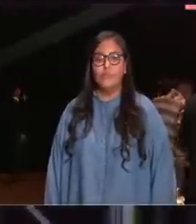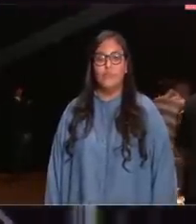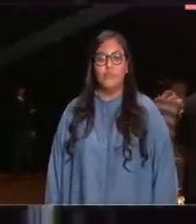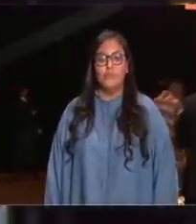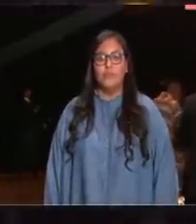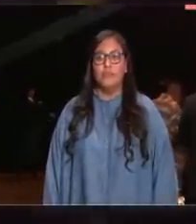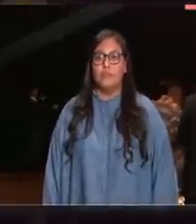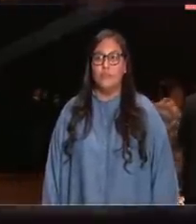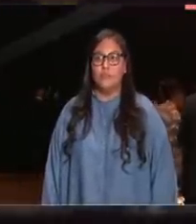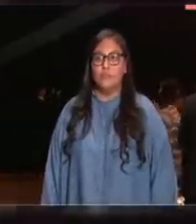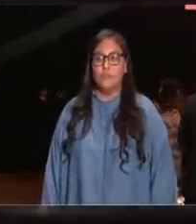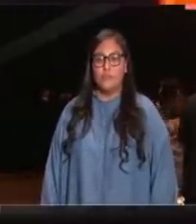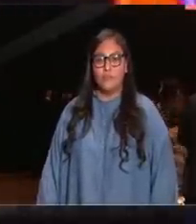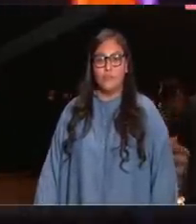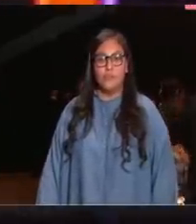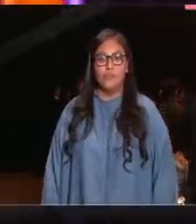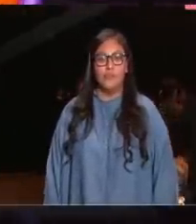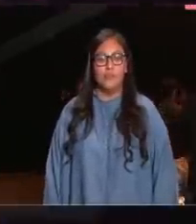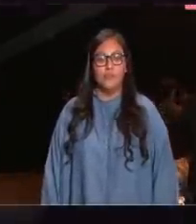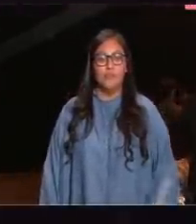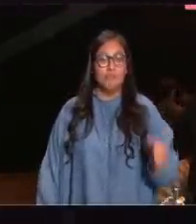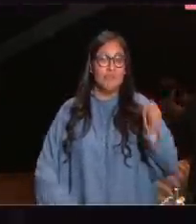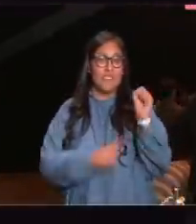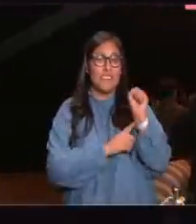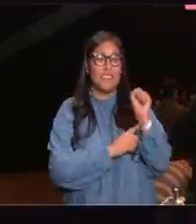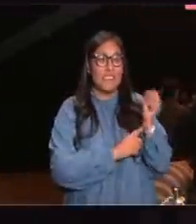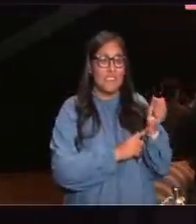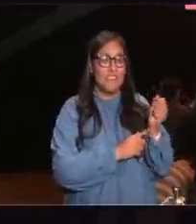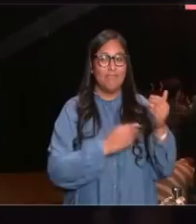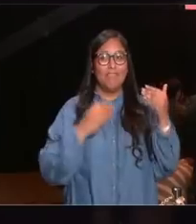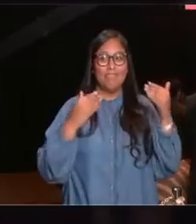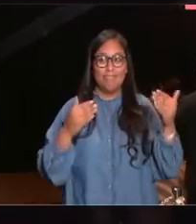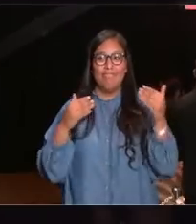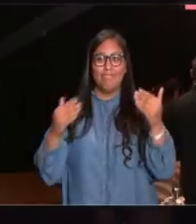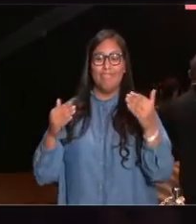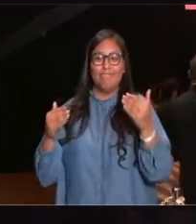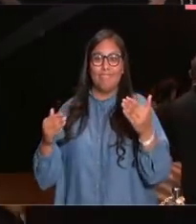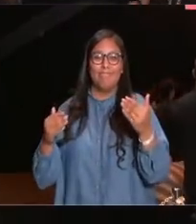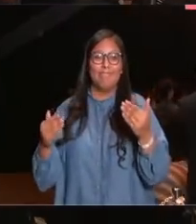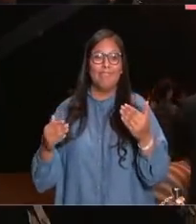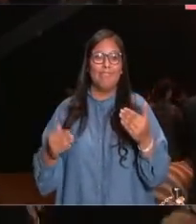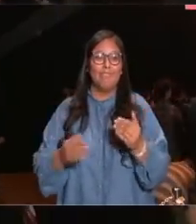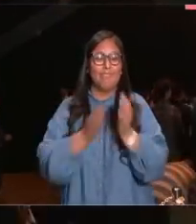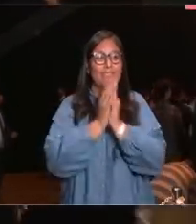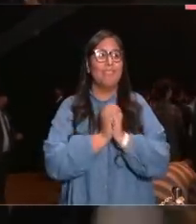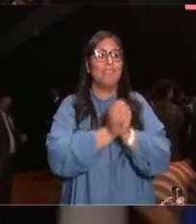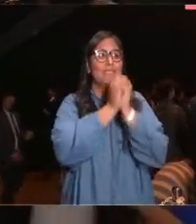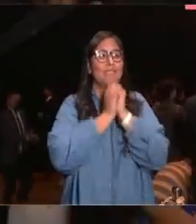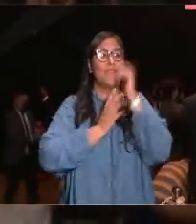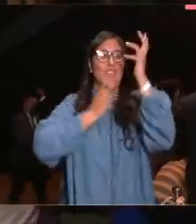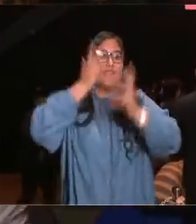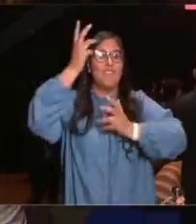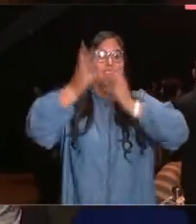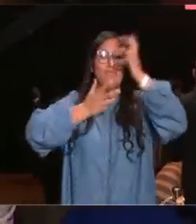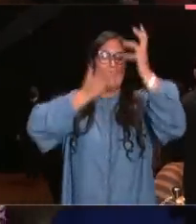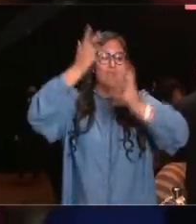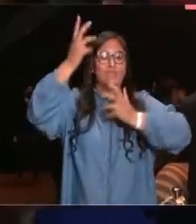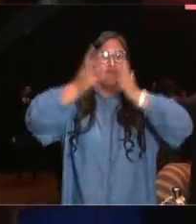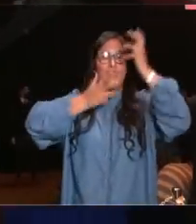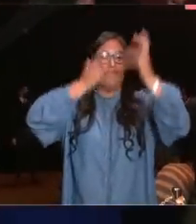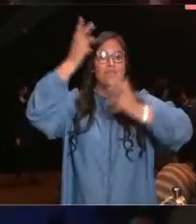cantante. Come on, for the next 10 seconds, let's give a shout. Come on, por los próximos 10 segundos, dale un